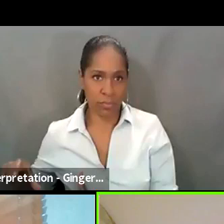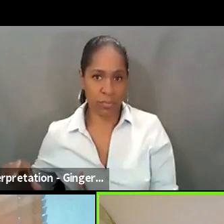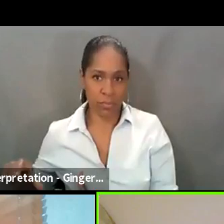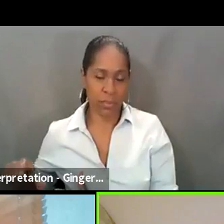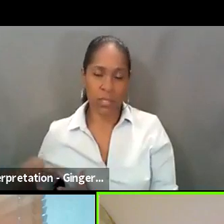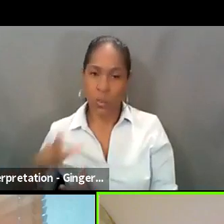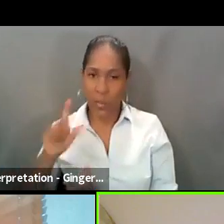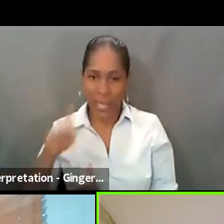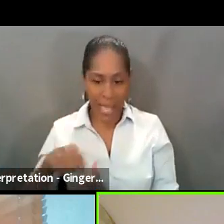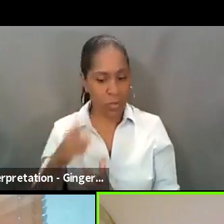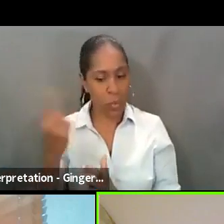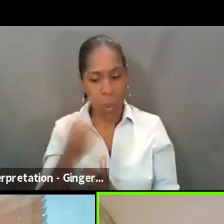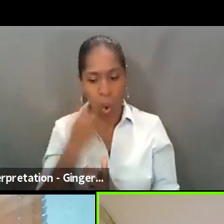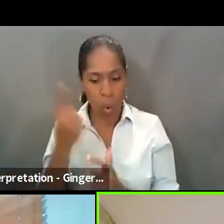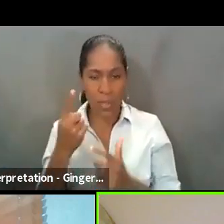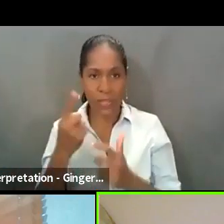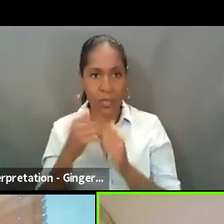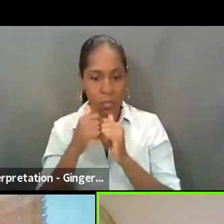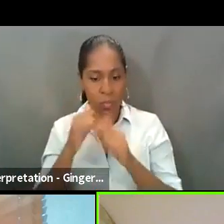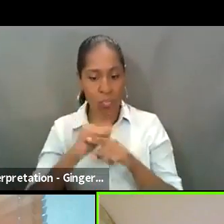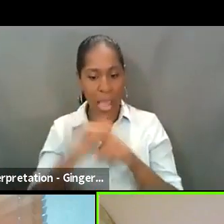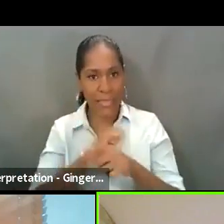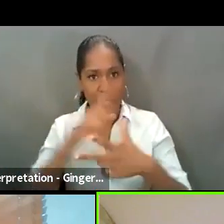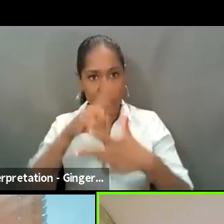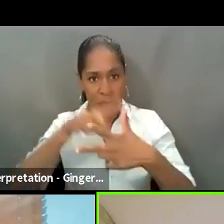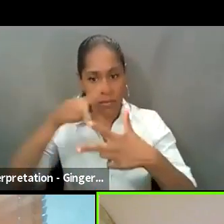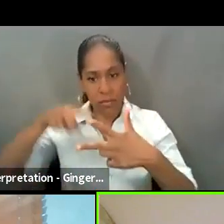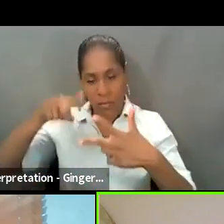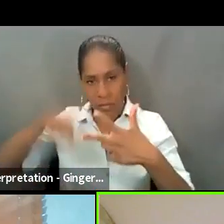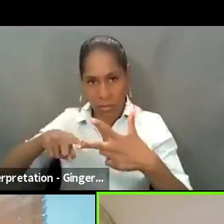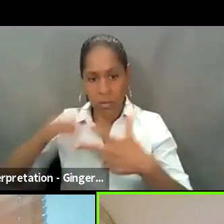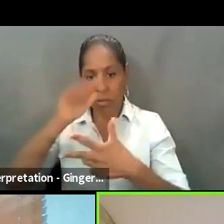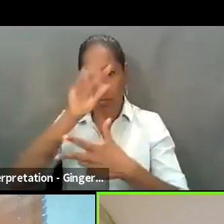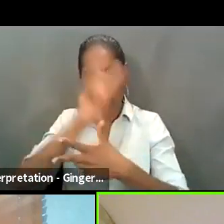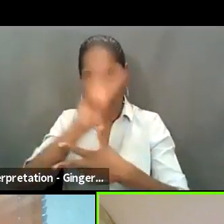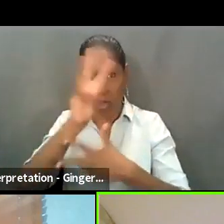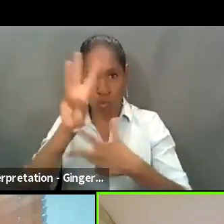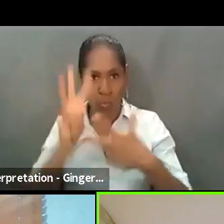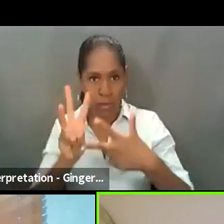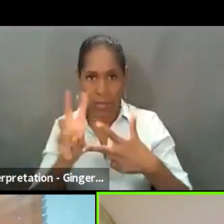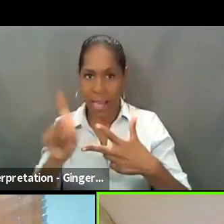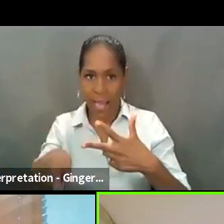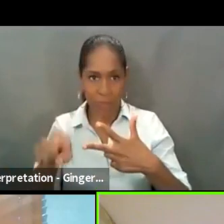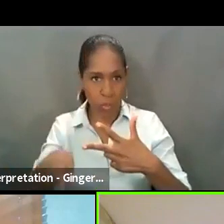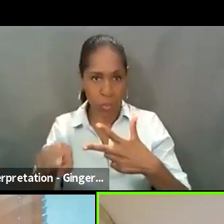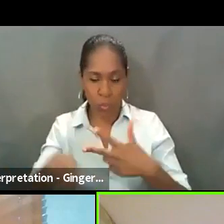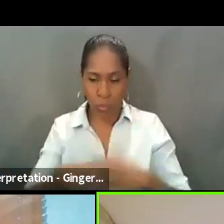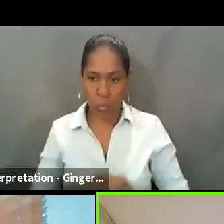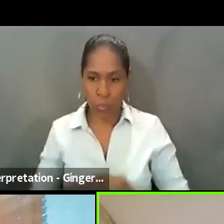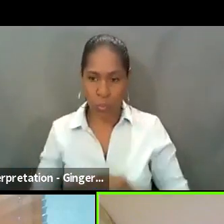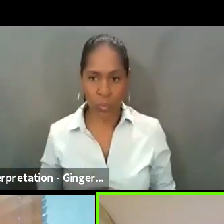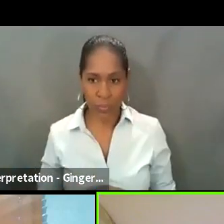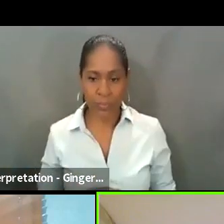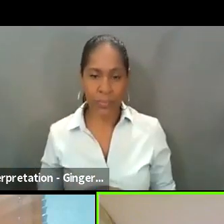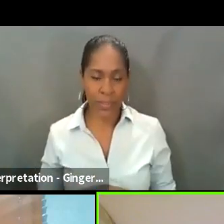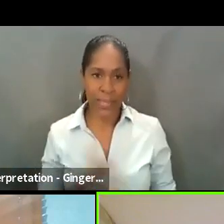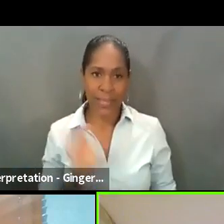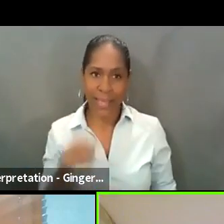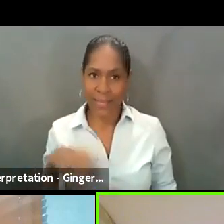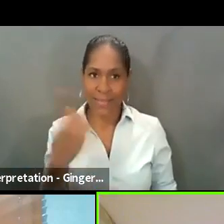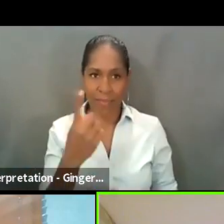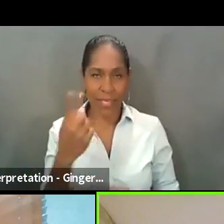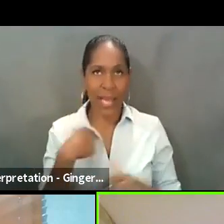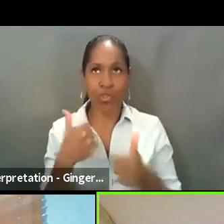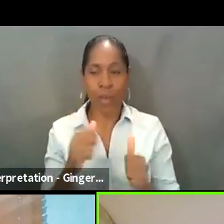social distancing and those precautions in terms of wearing our mask and washing our hands. So that's one thing that I try to make sure